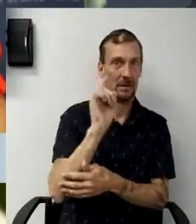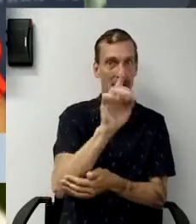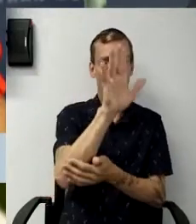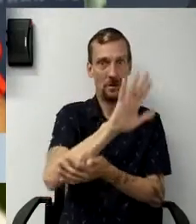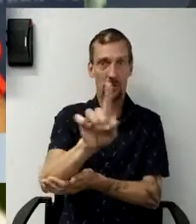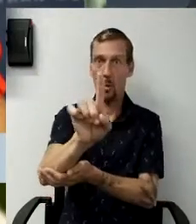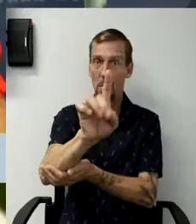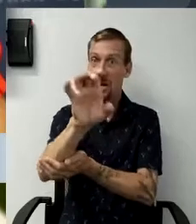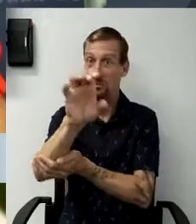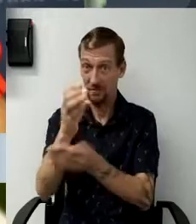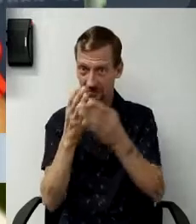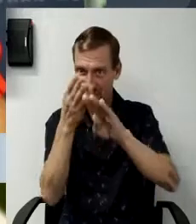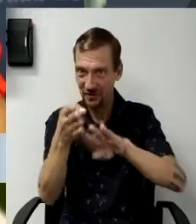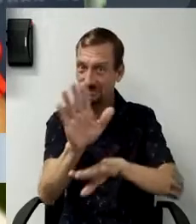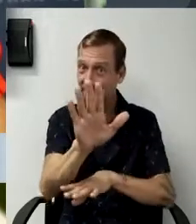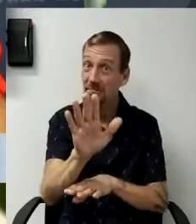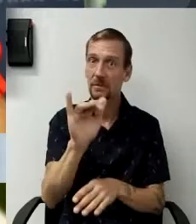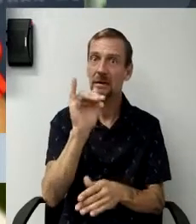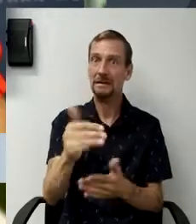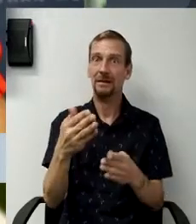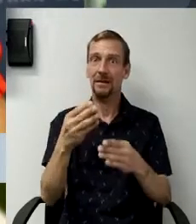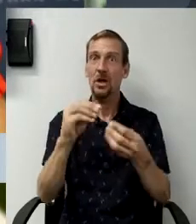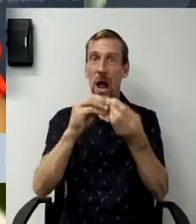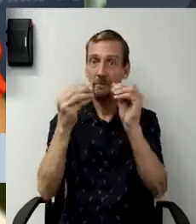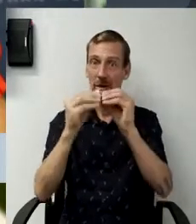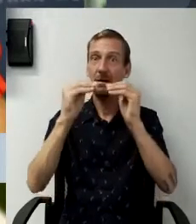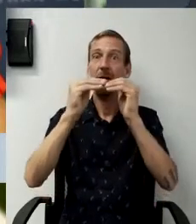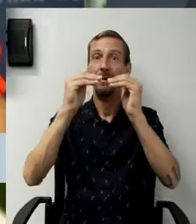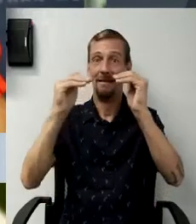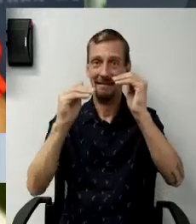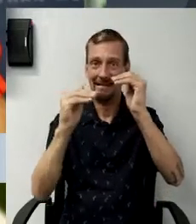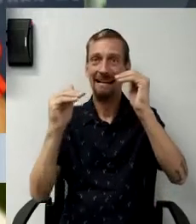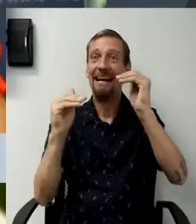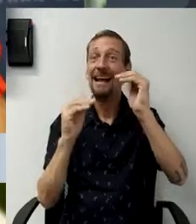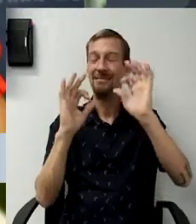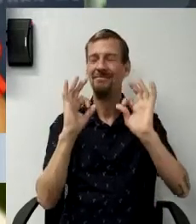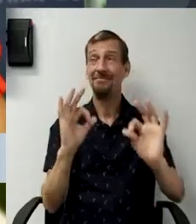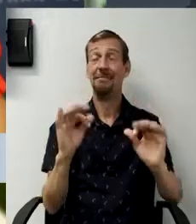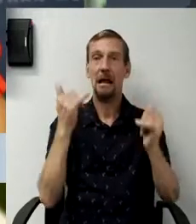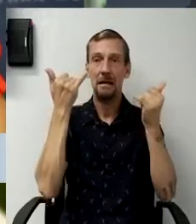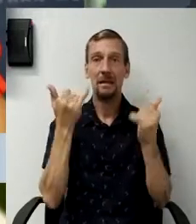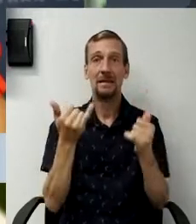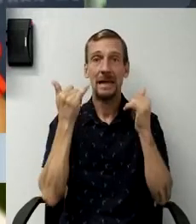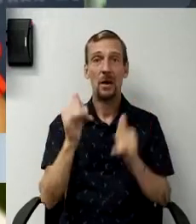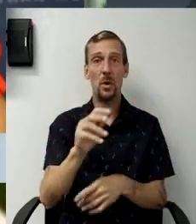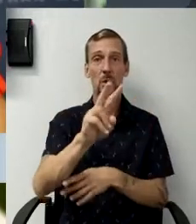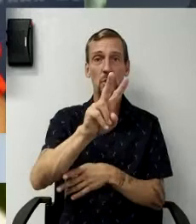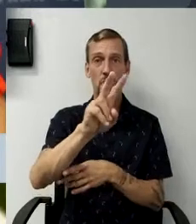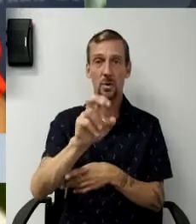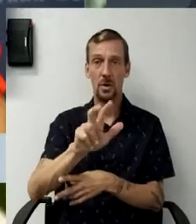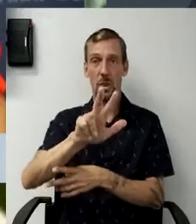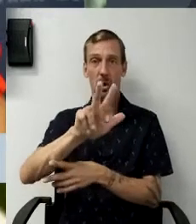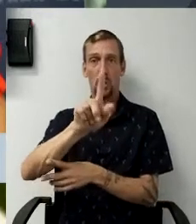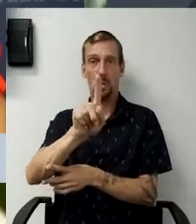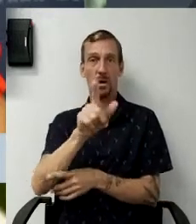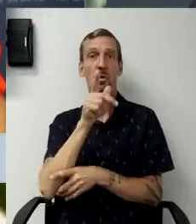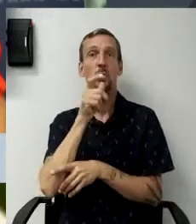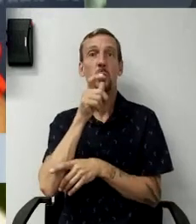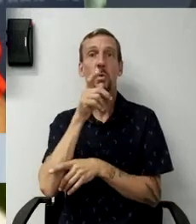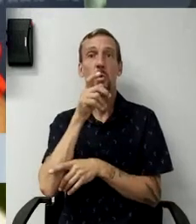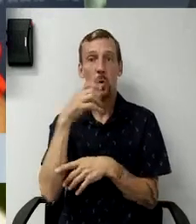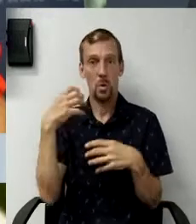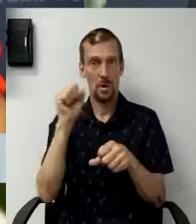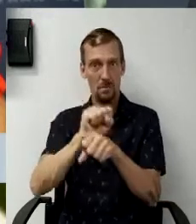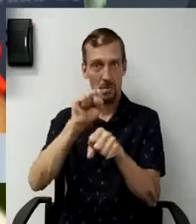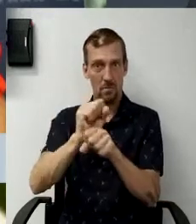100. I'm so glad to see that number coming down. We've had 231 of our employees that have